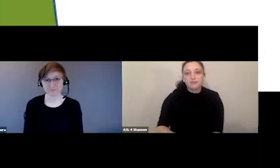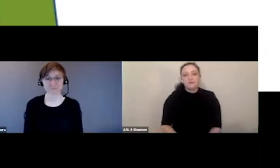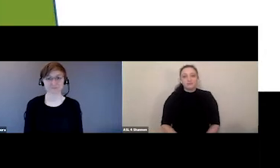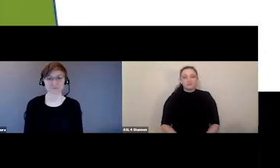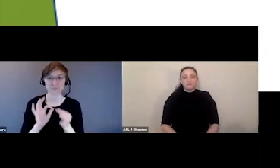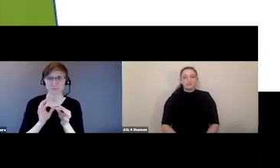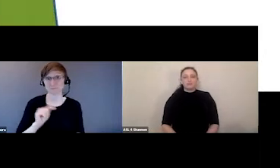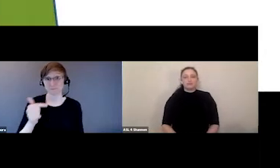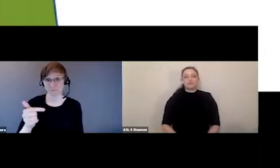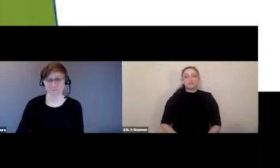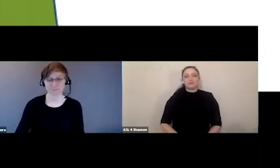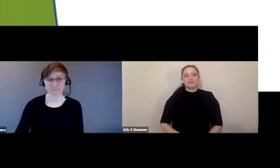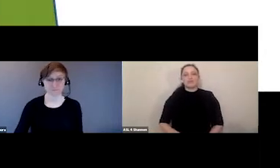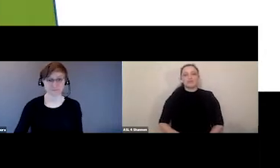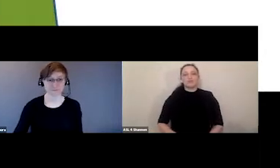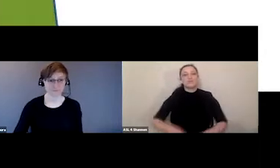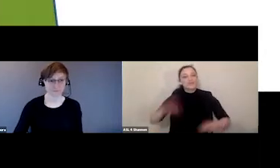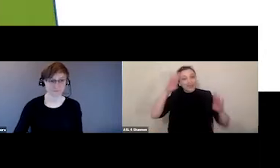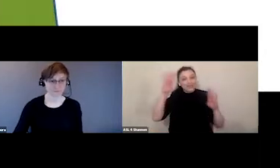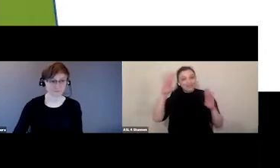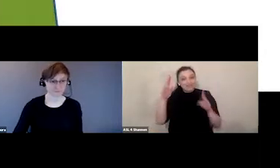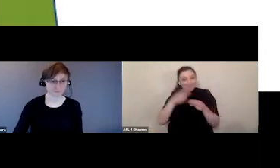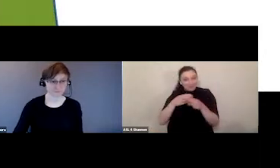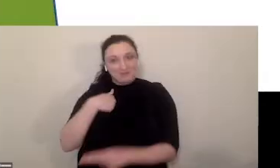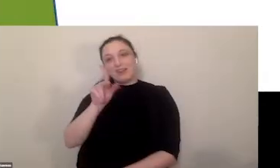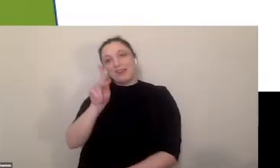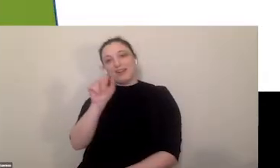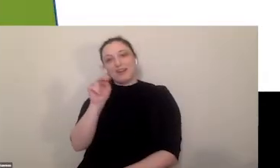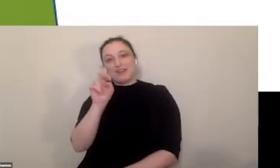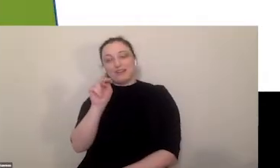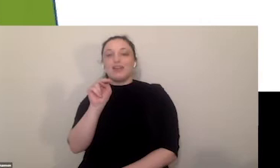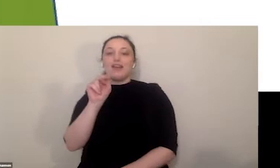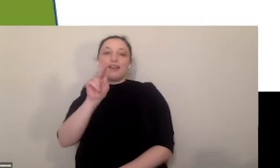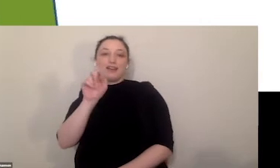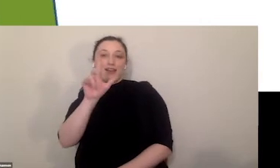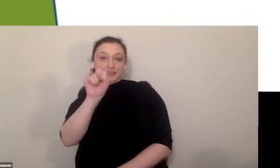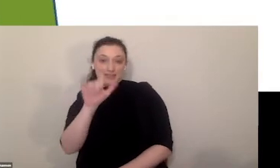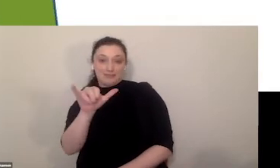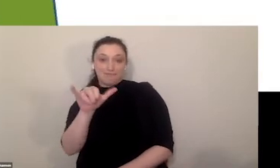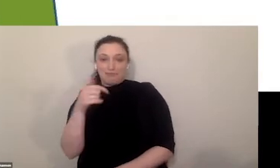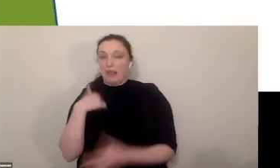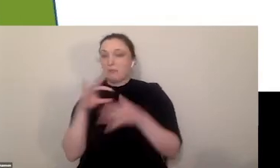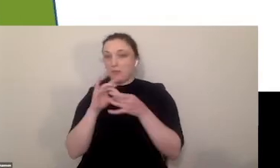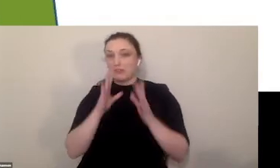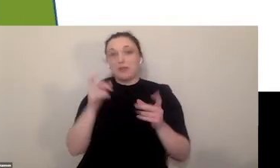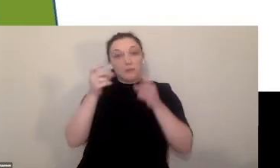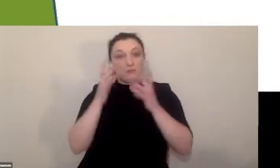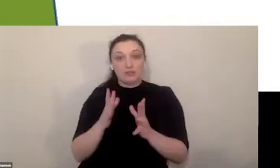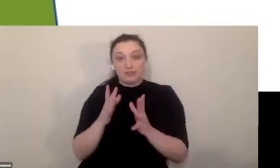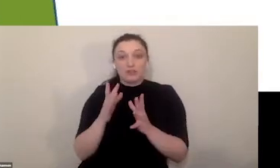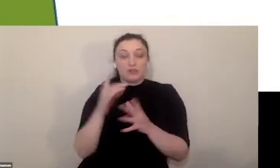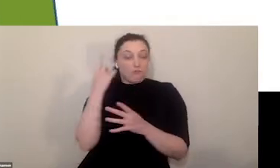everyone. My name is Kelsey. I'm the Relationship Manager for Line Connect, and it's my pleasure to share some information with you today